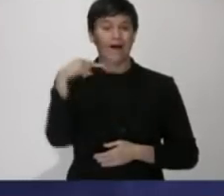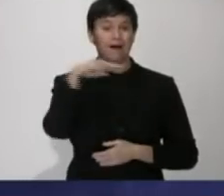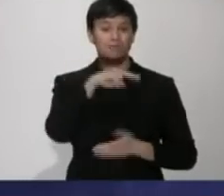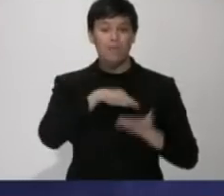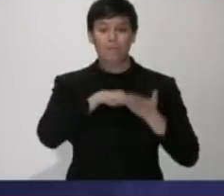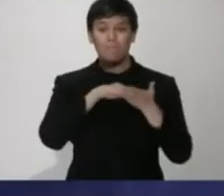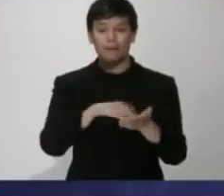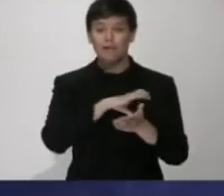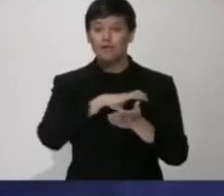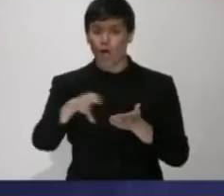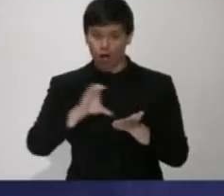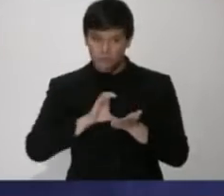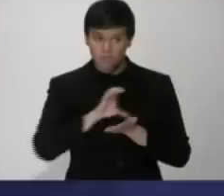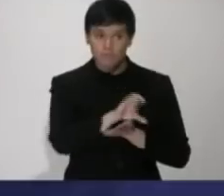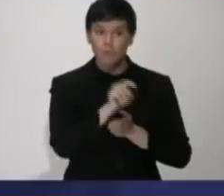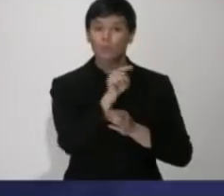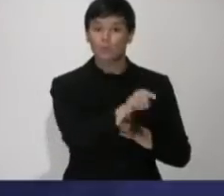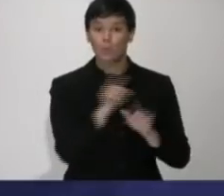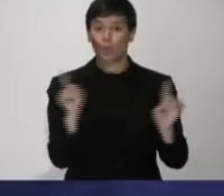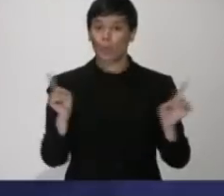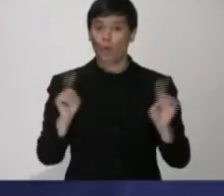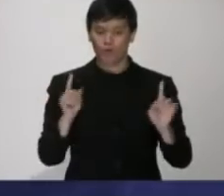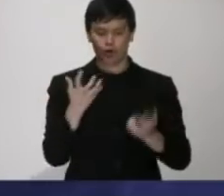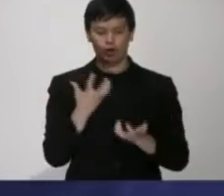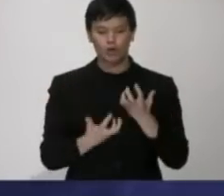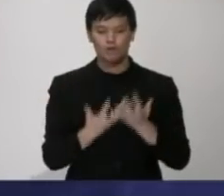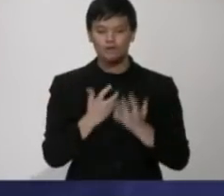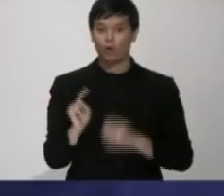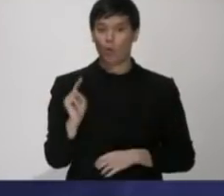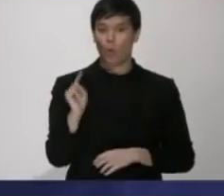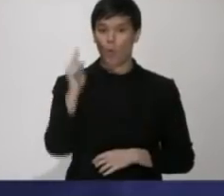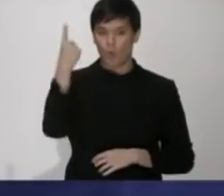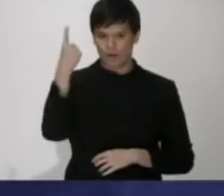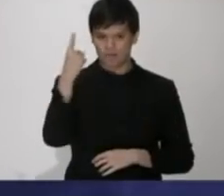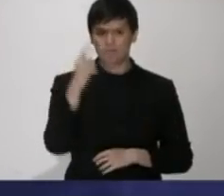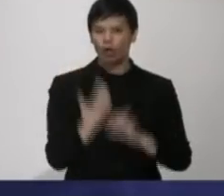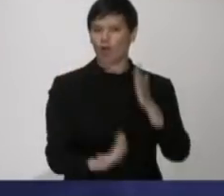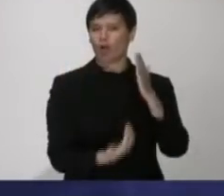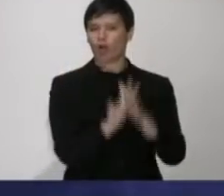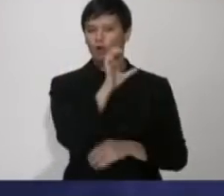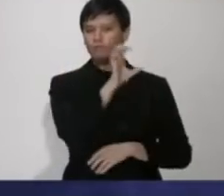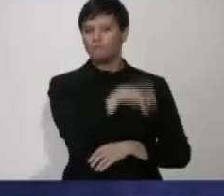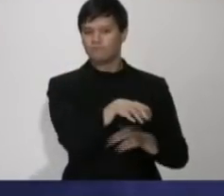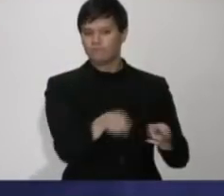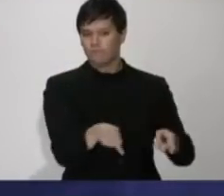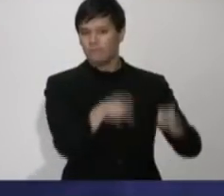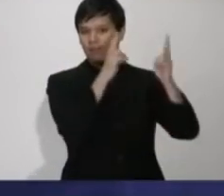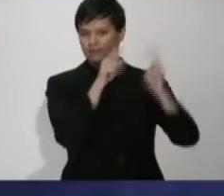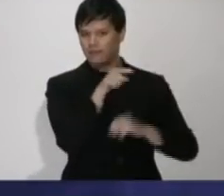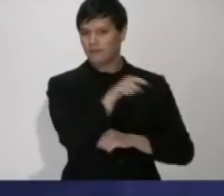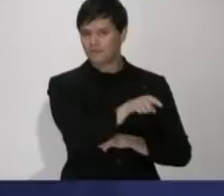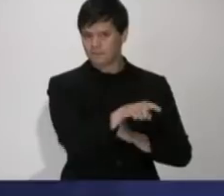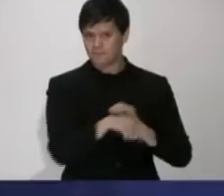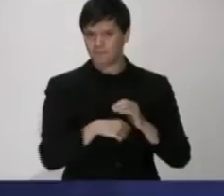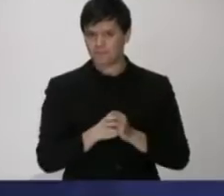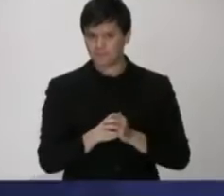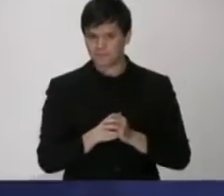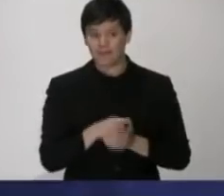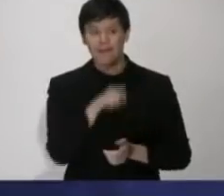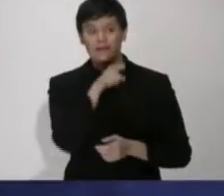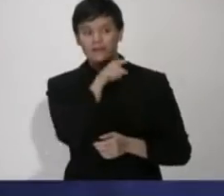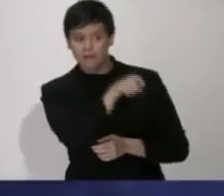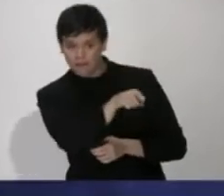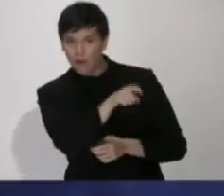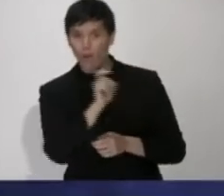and Social Work construction project. The project will provide significant employment opportunities over the next 5 years, with up